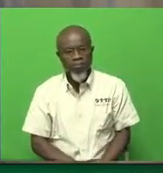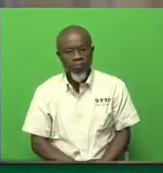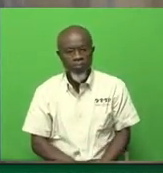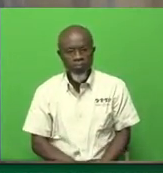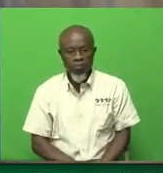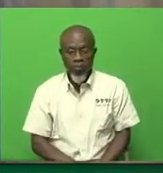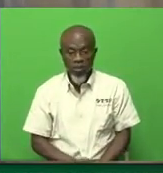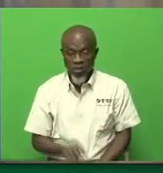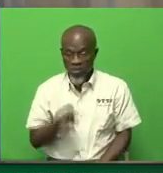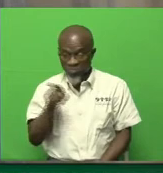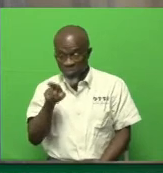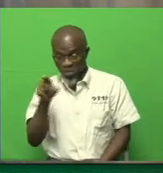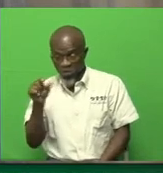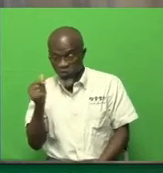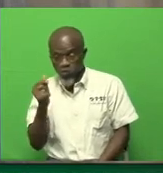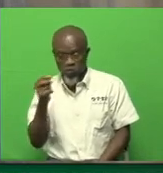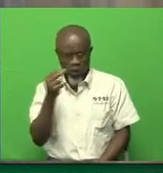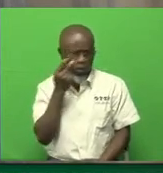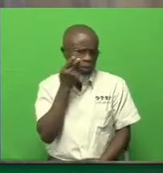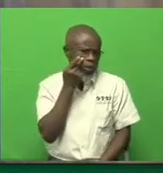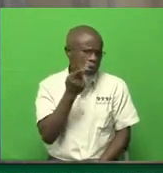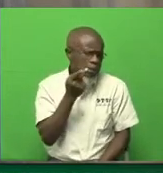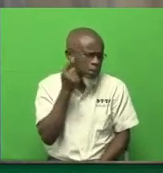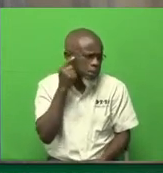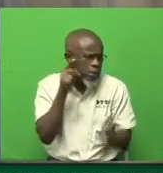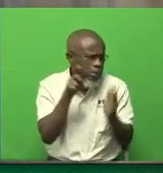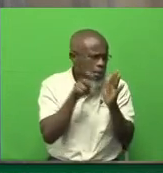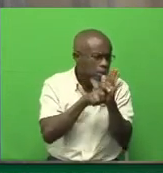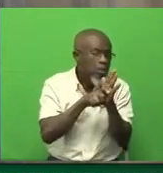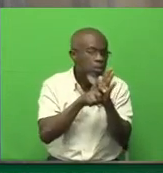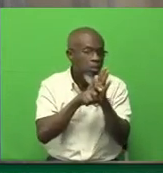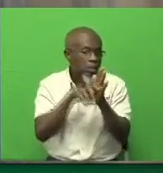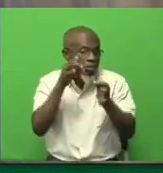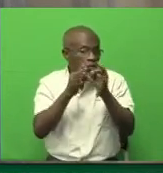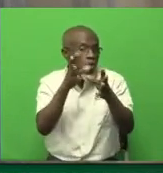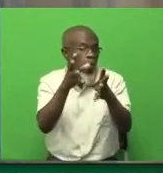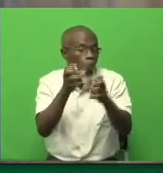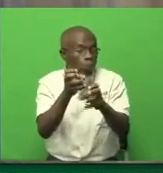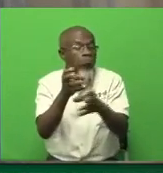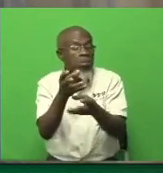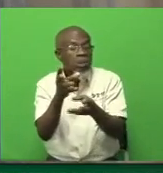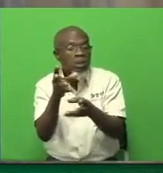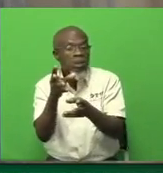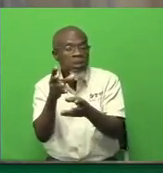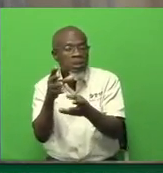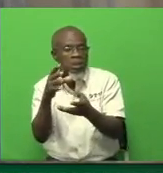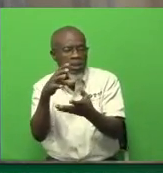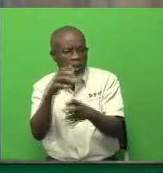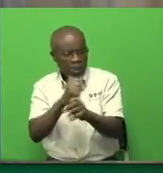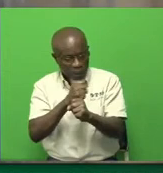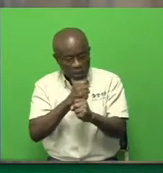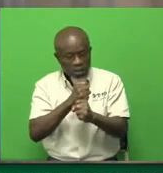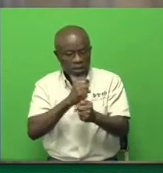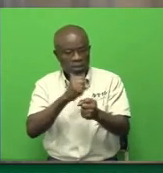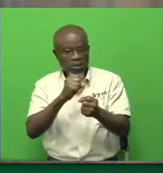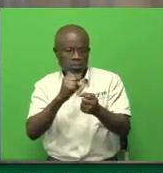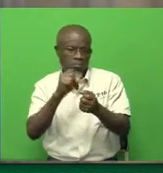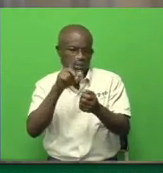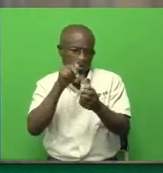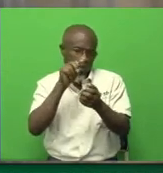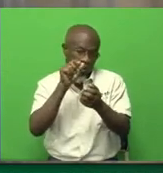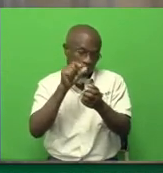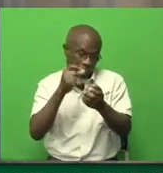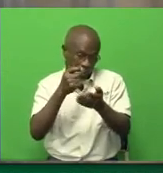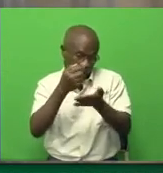they have noted and I quote that in order to claim the IDC the investment tax credit the development